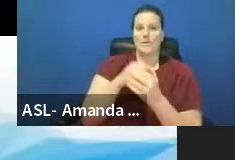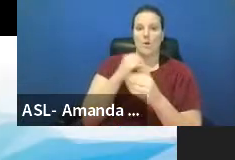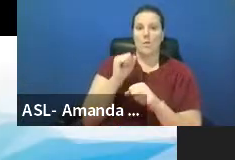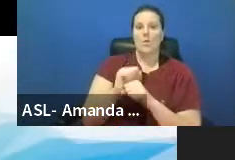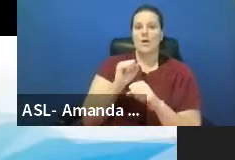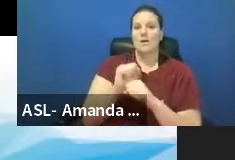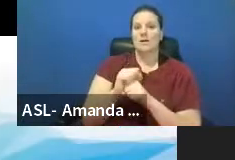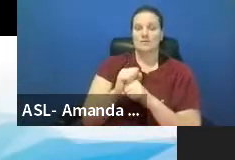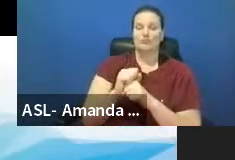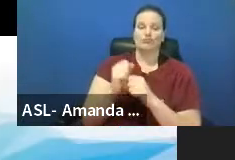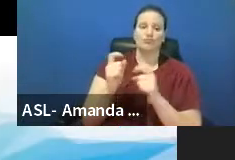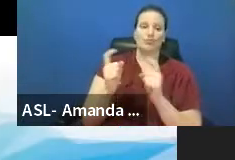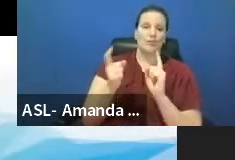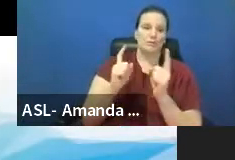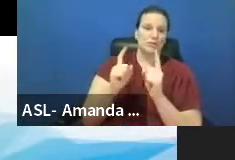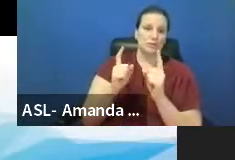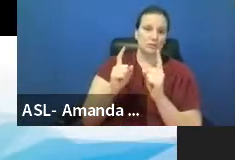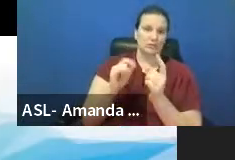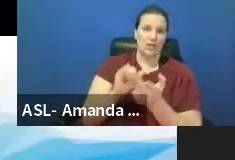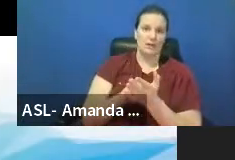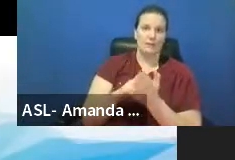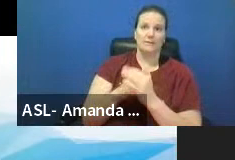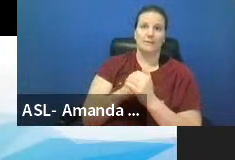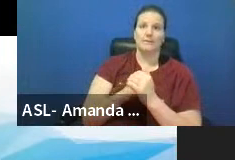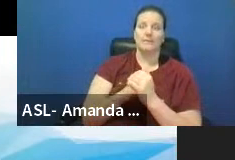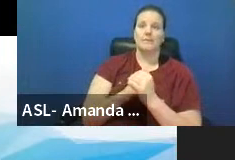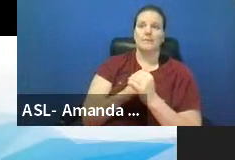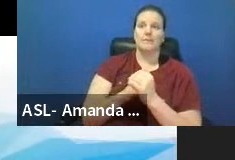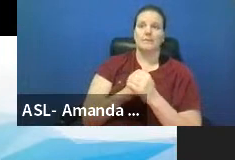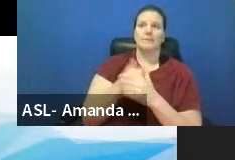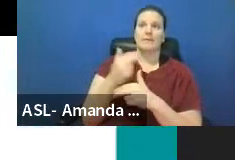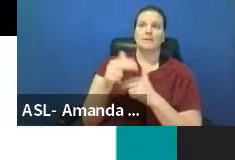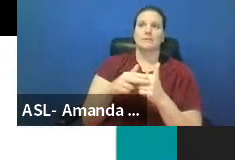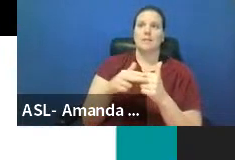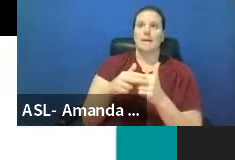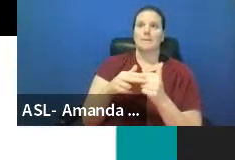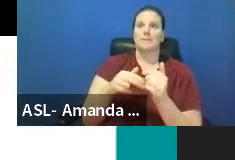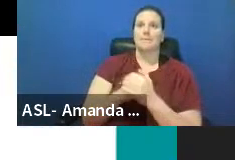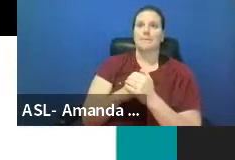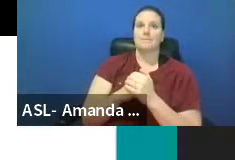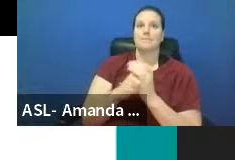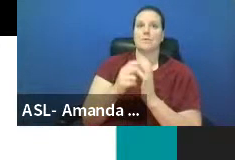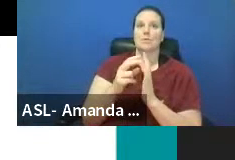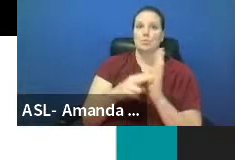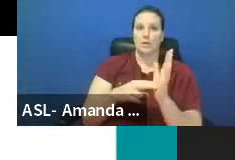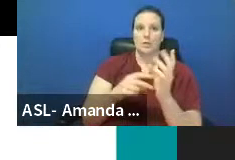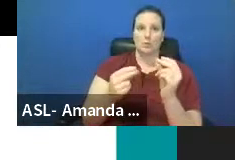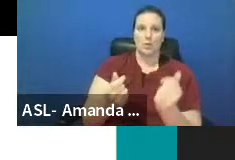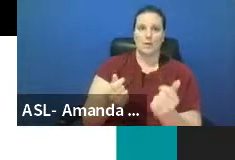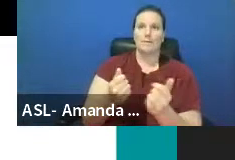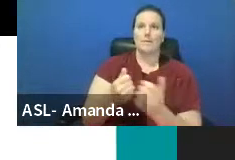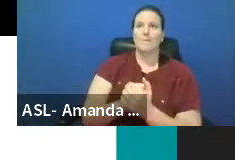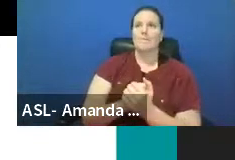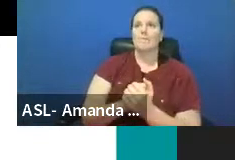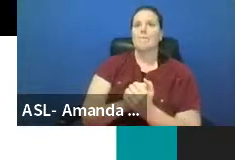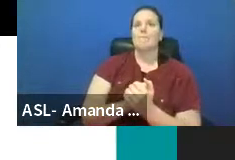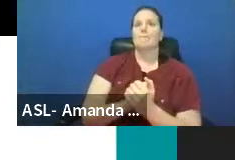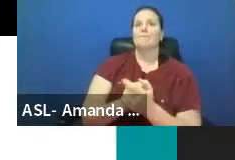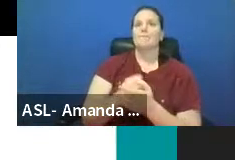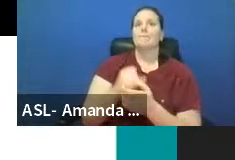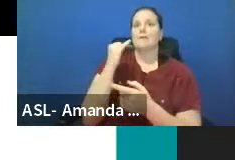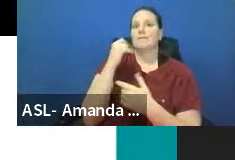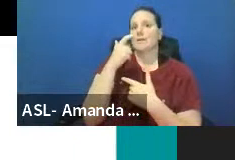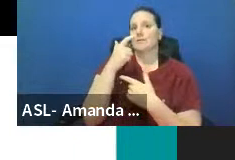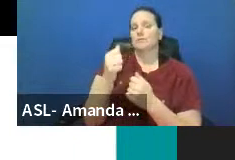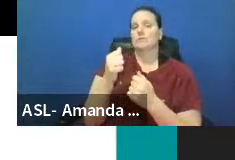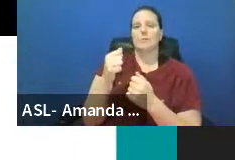and you'll have had some conversations. So if we can go to the next slide, I'll just read here real quick. If you are interested in